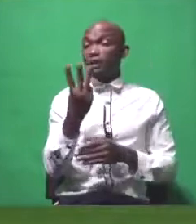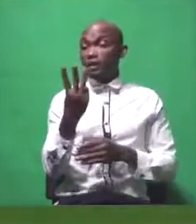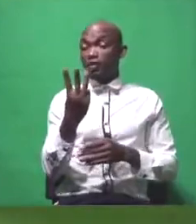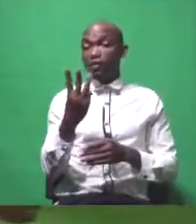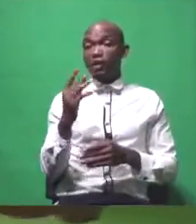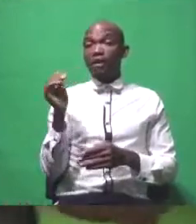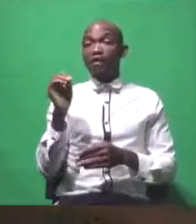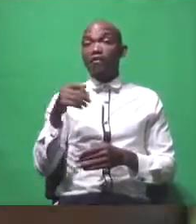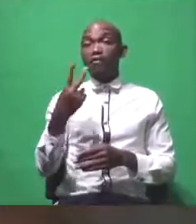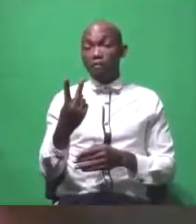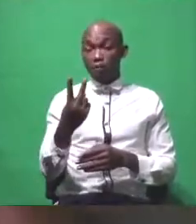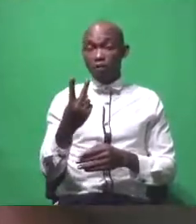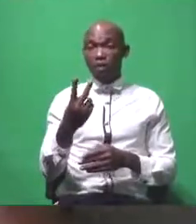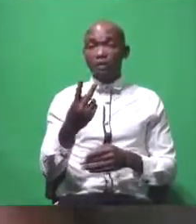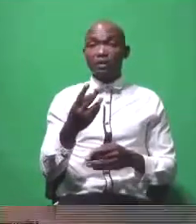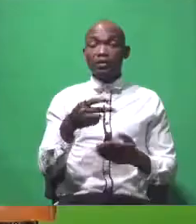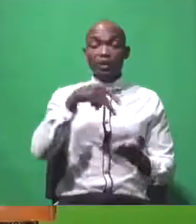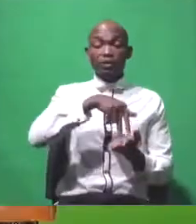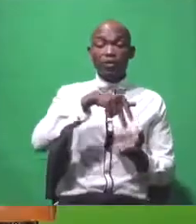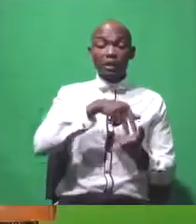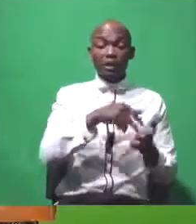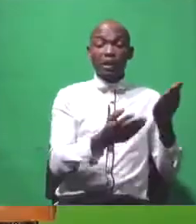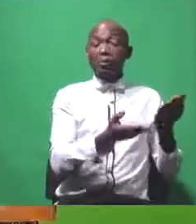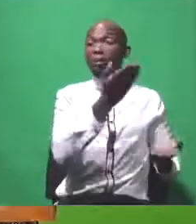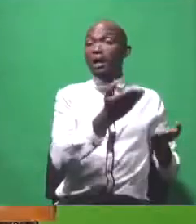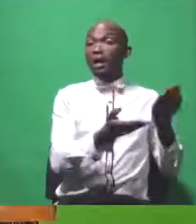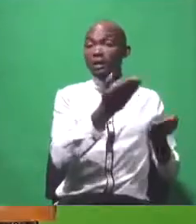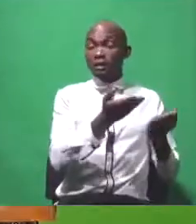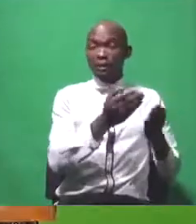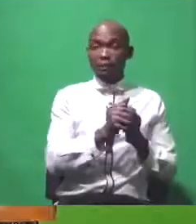Okay. The outstanding balance